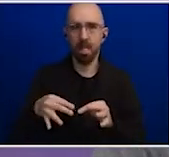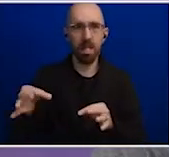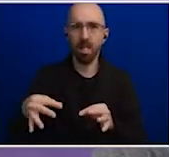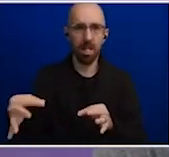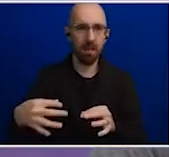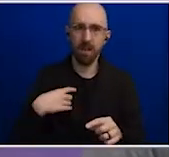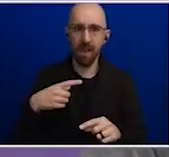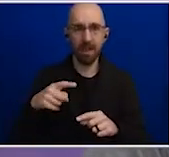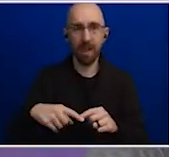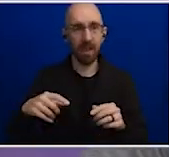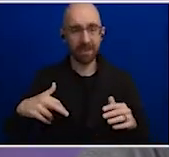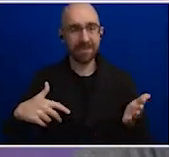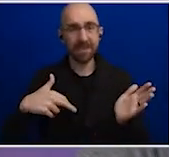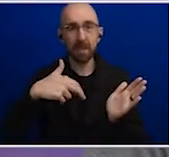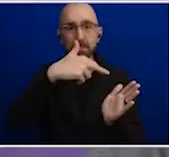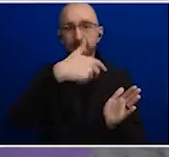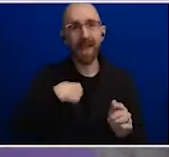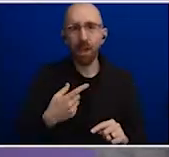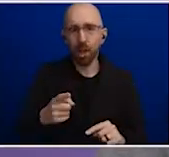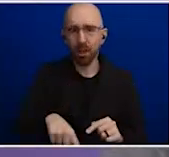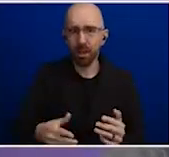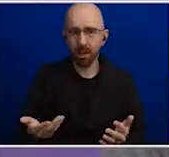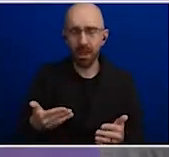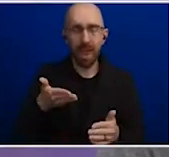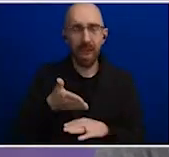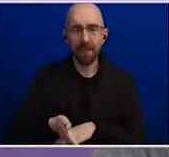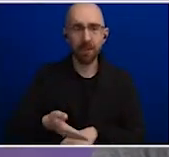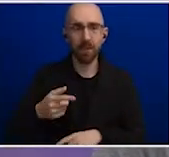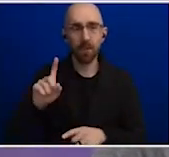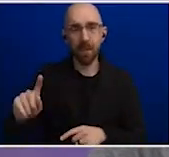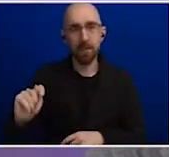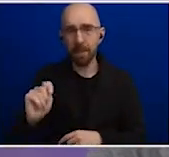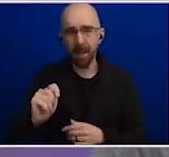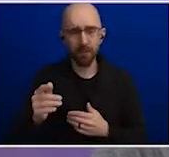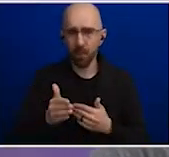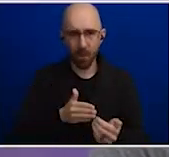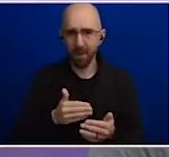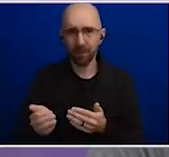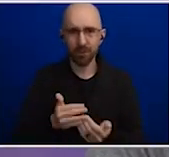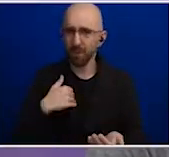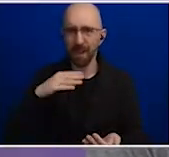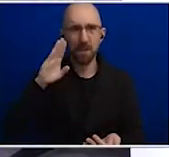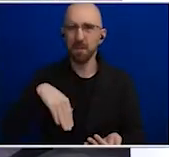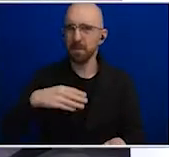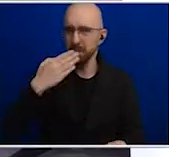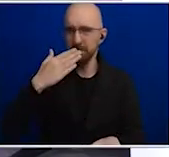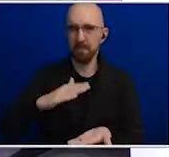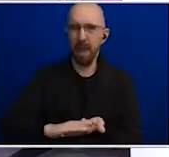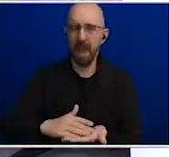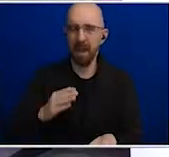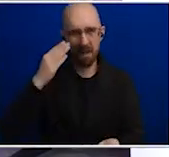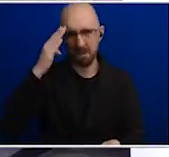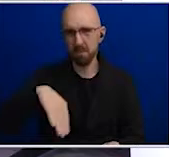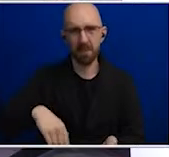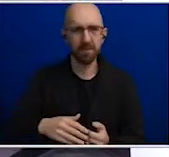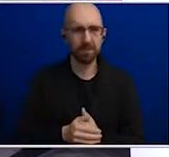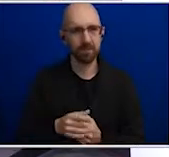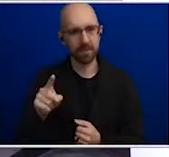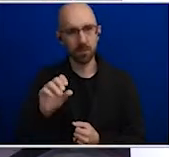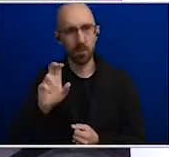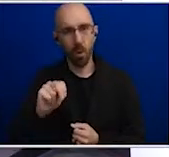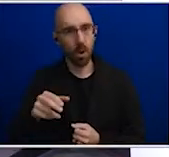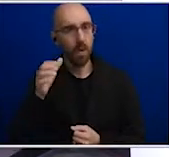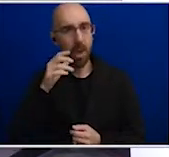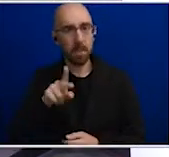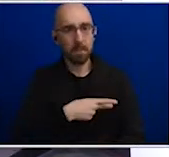steps, after I went to the bathroom or whatever. So it was just, I knew it was bad. Dr. Zorn, when you hear a patient saying they had to sit up to sleep,